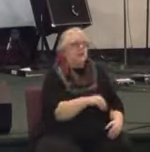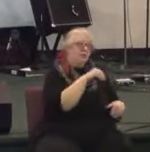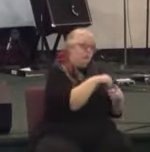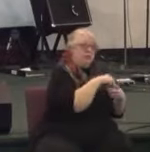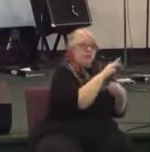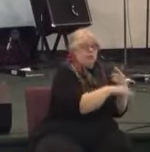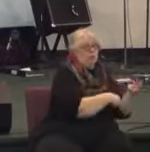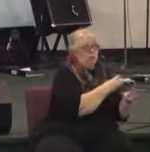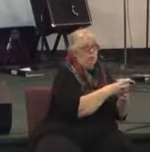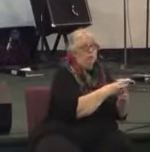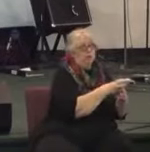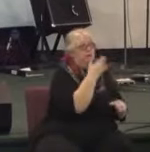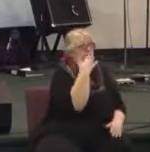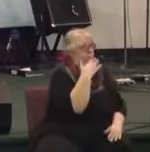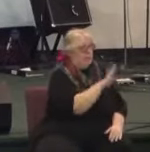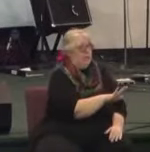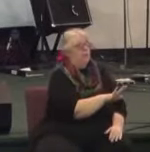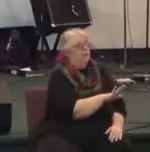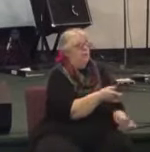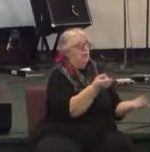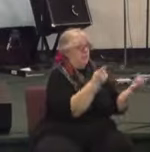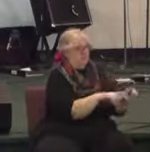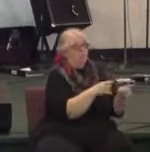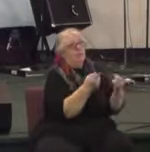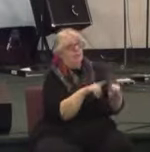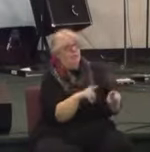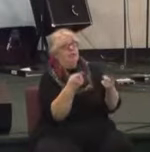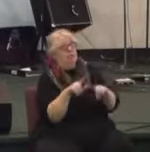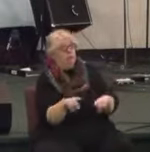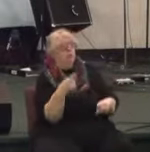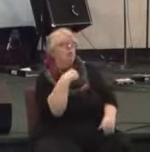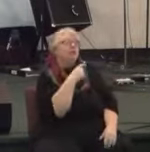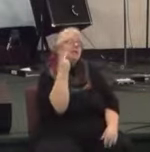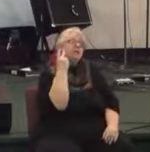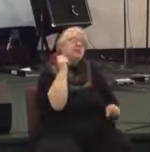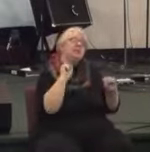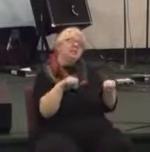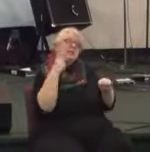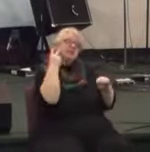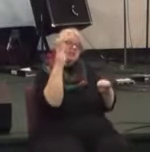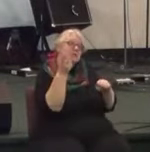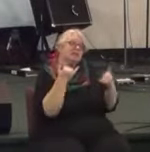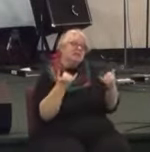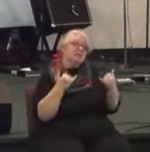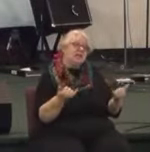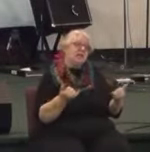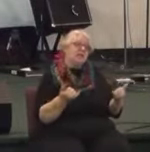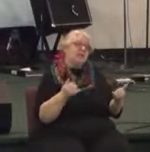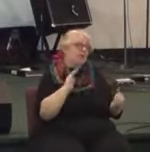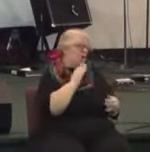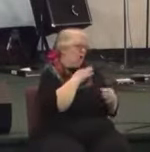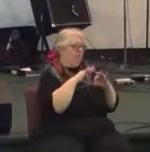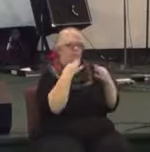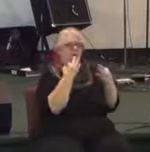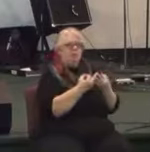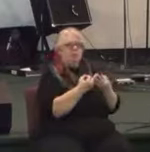world, it's a bad cycle. And we can see it today. Our families, everybody is a